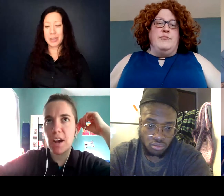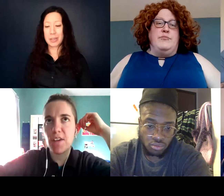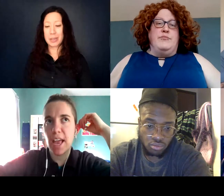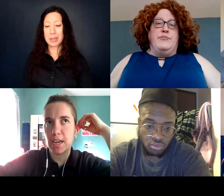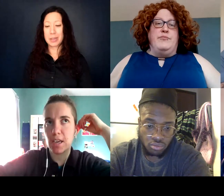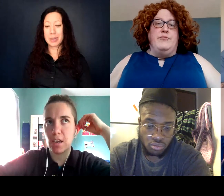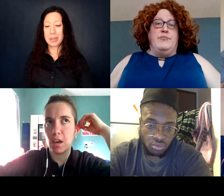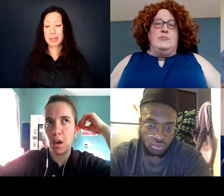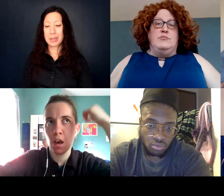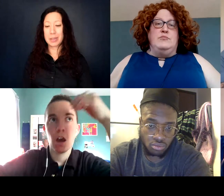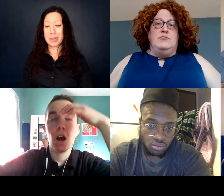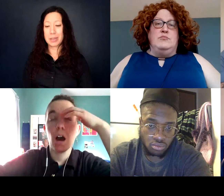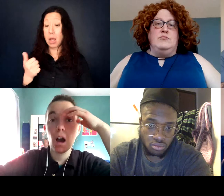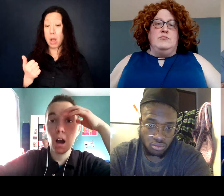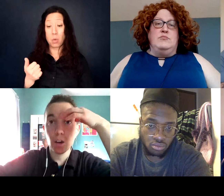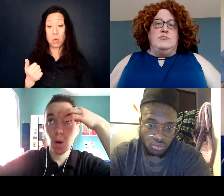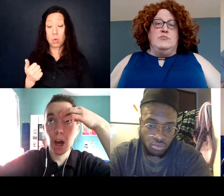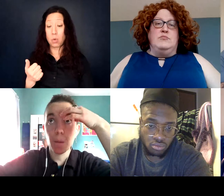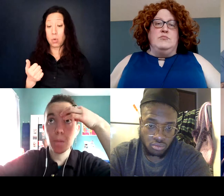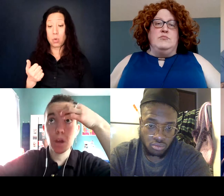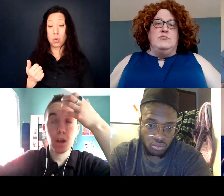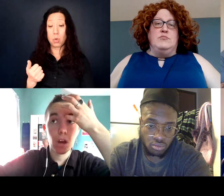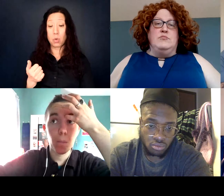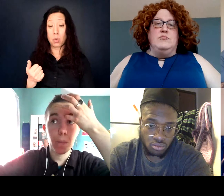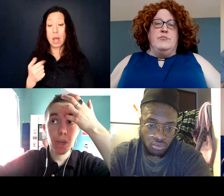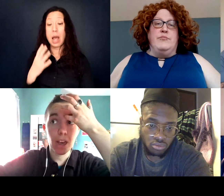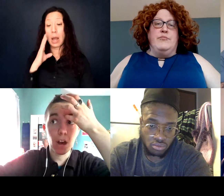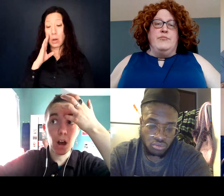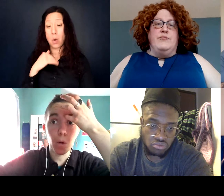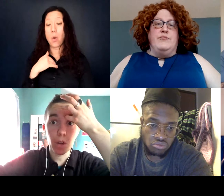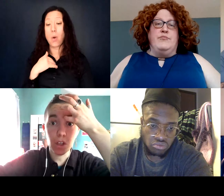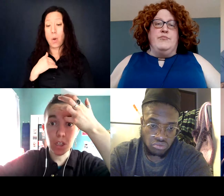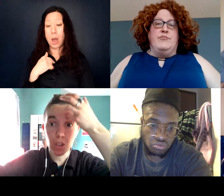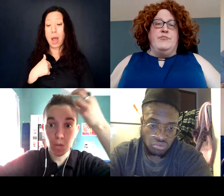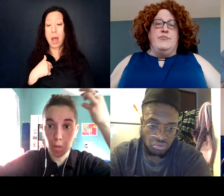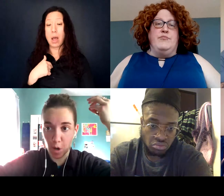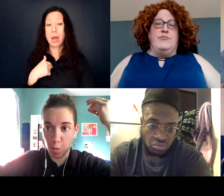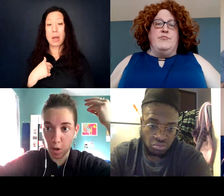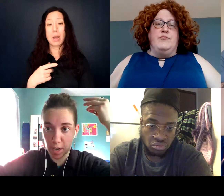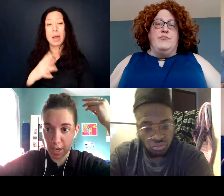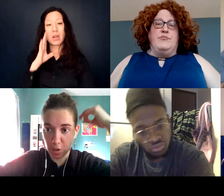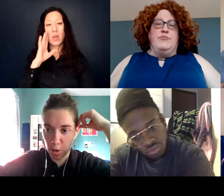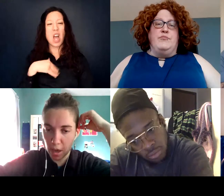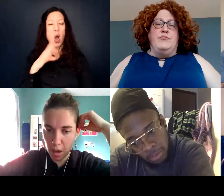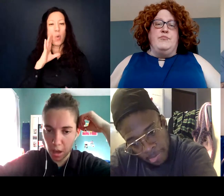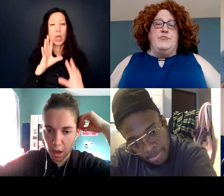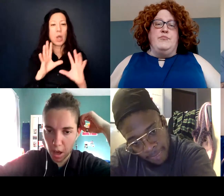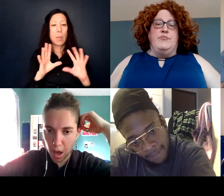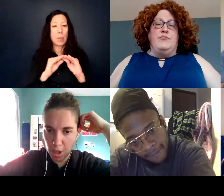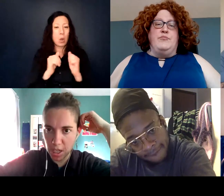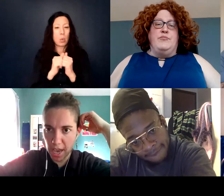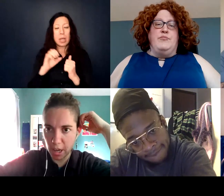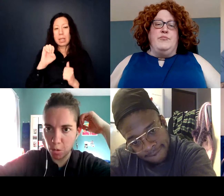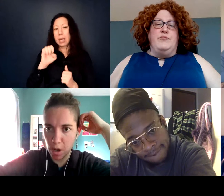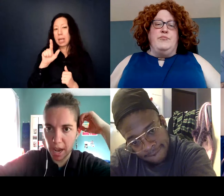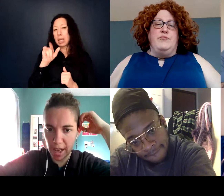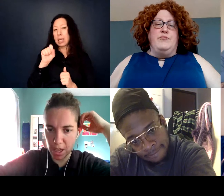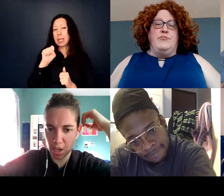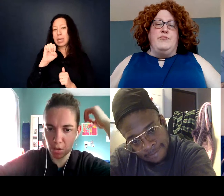Does anyone have any? I know I'm meeting with Elise from the park board next week.